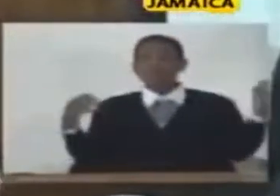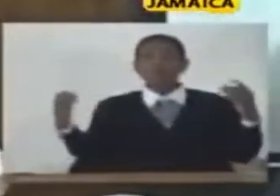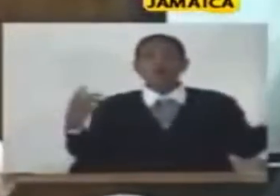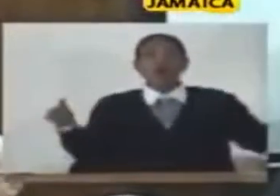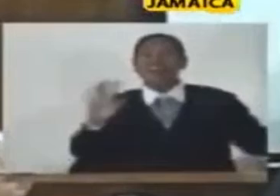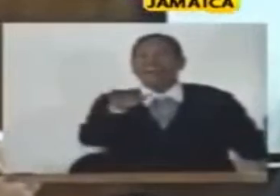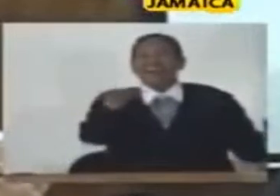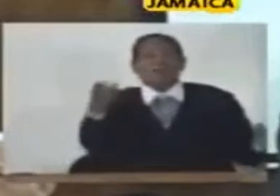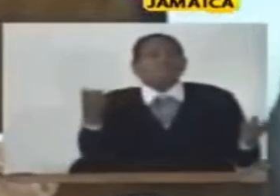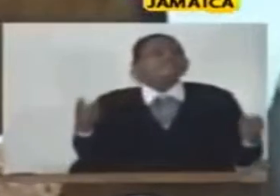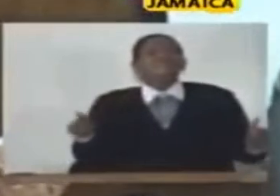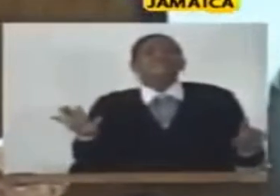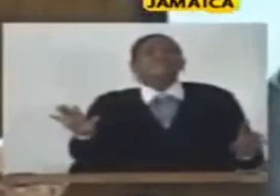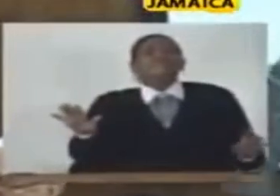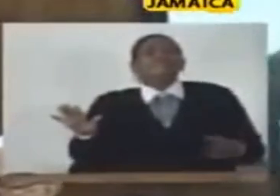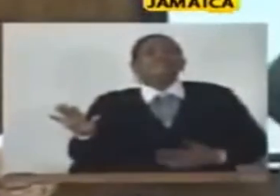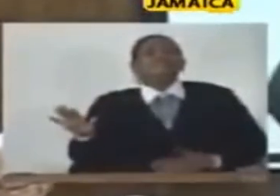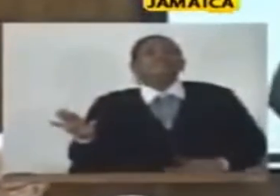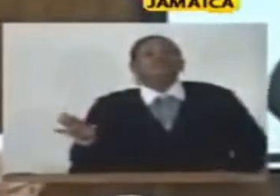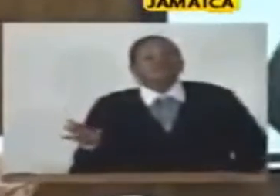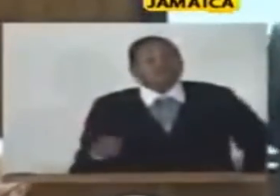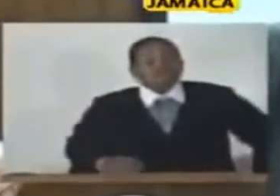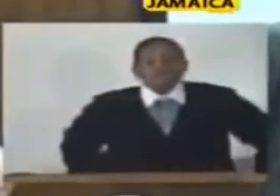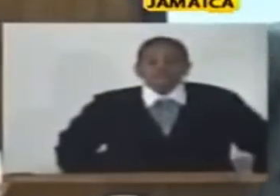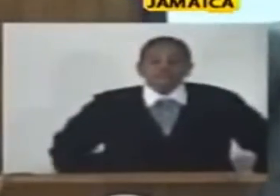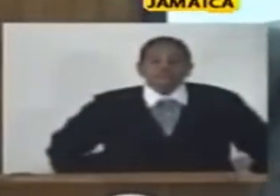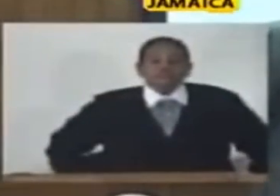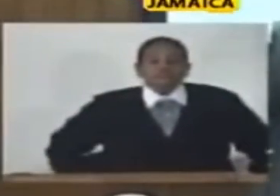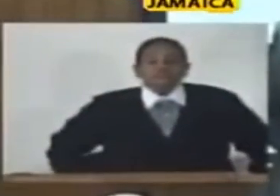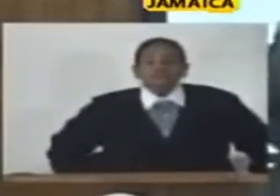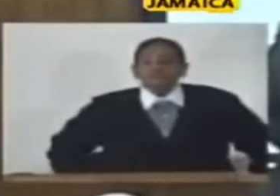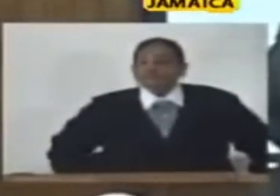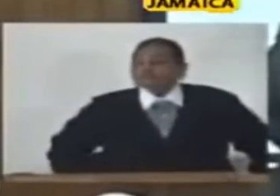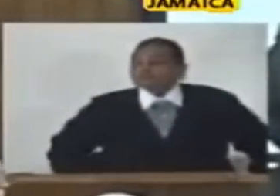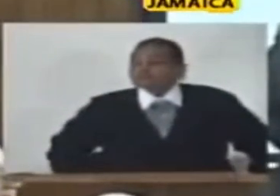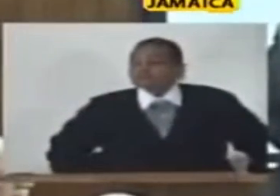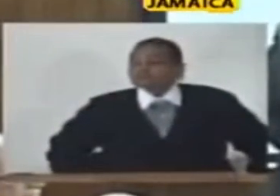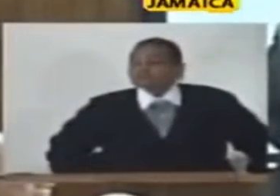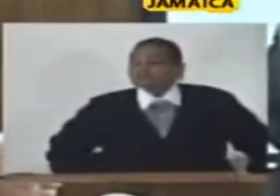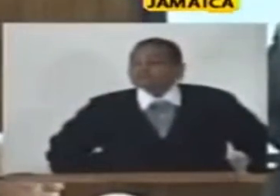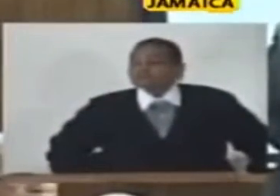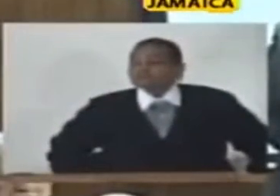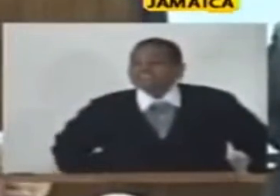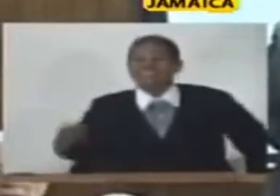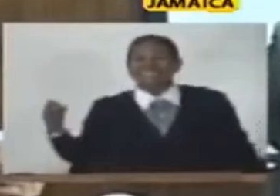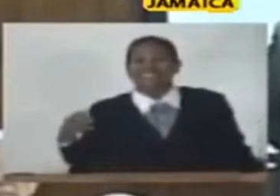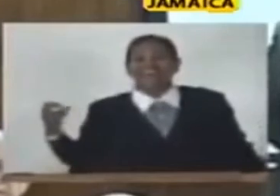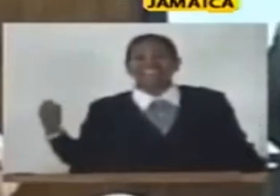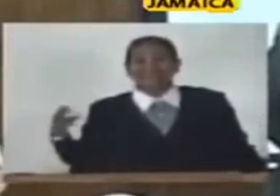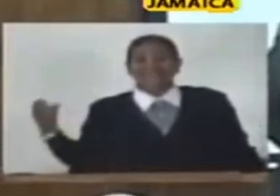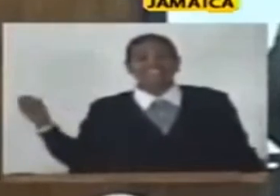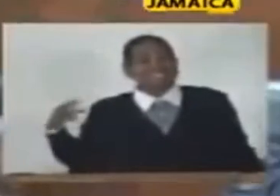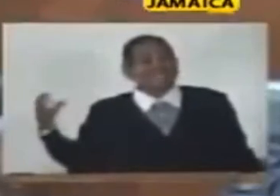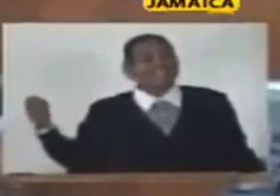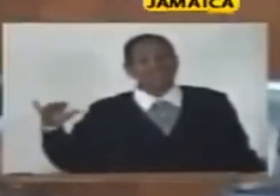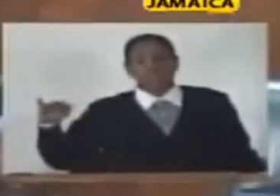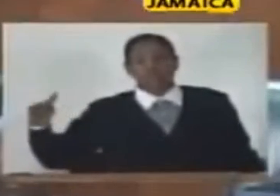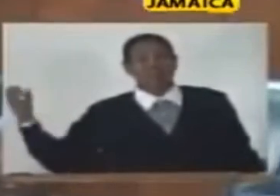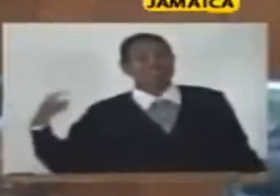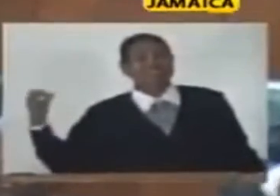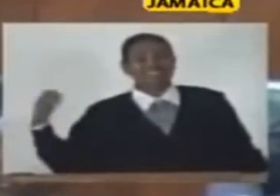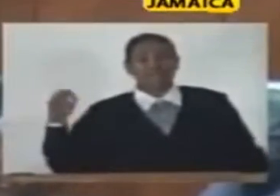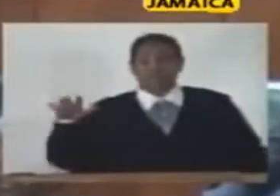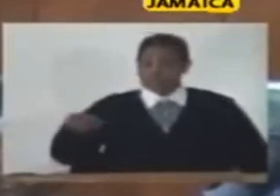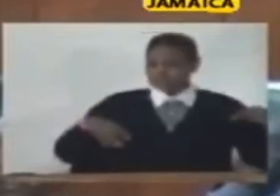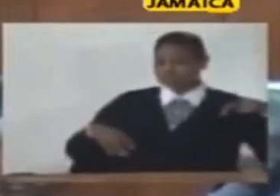She was standing on a point of order. She was standing on a point of order. You think I'm going to yield to her? Eh?